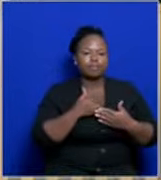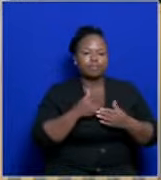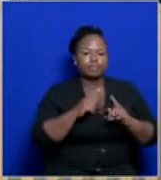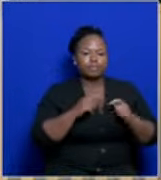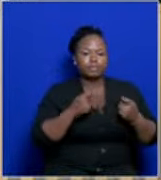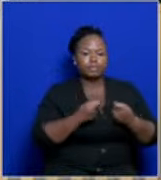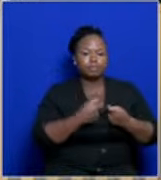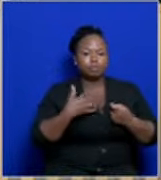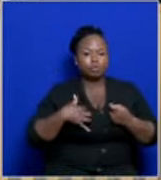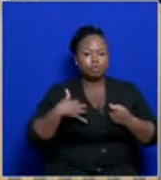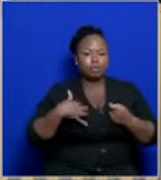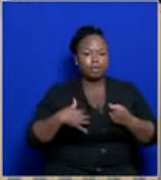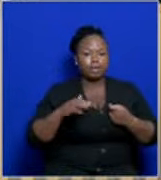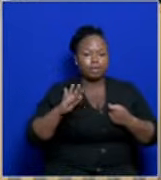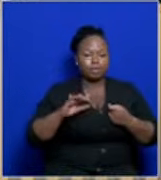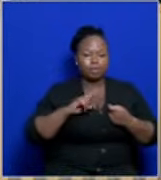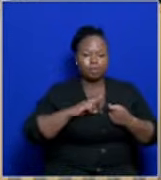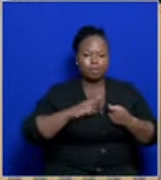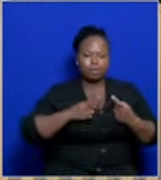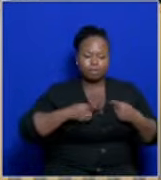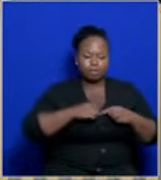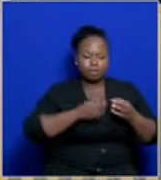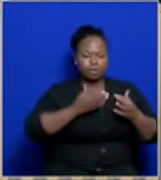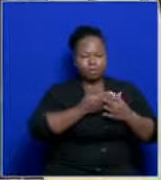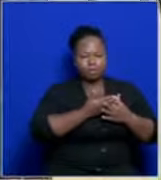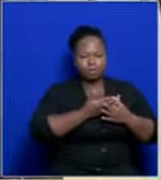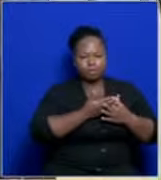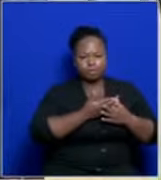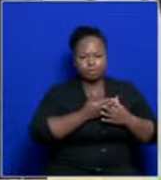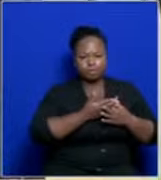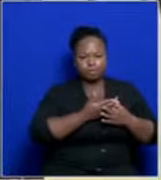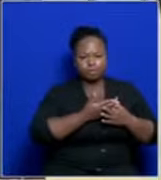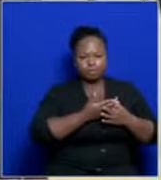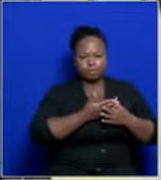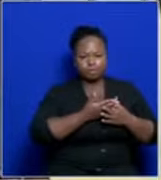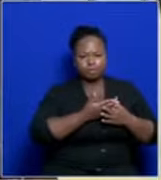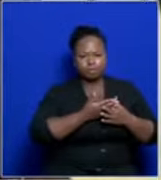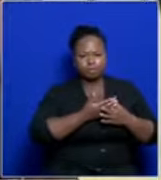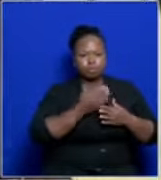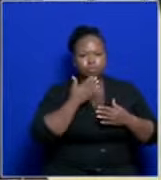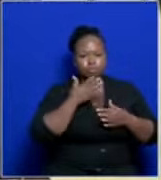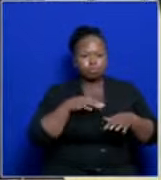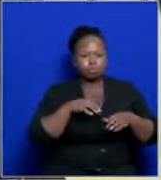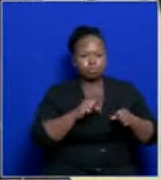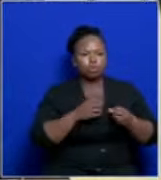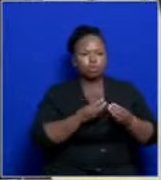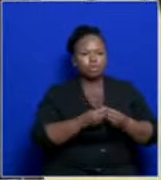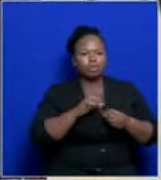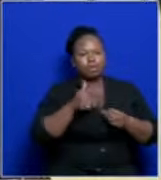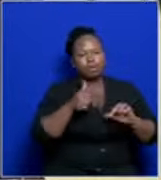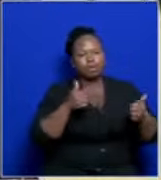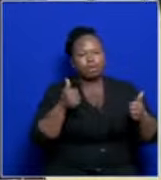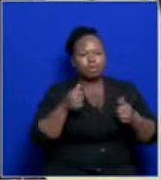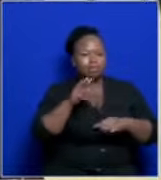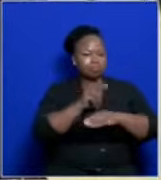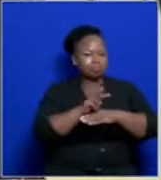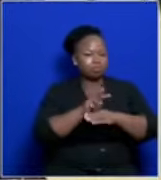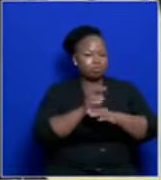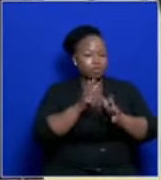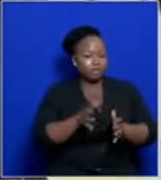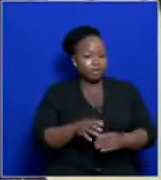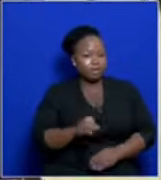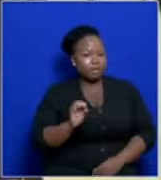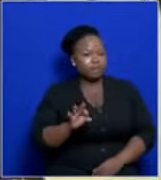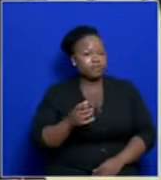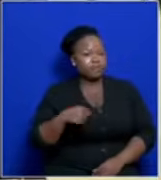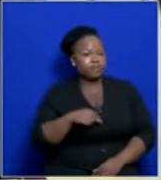is ours who make case intake in the office with other supervisors. So if we see this